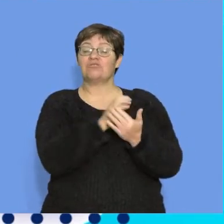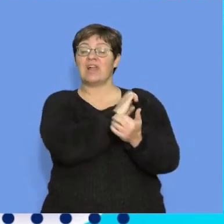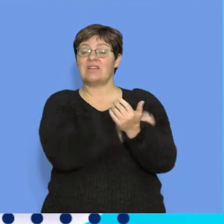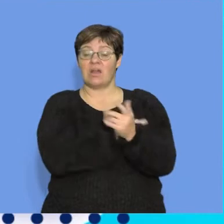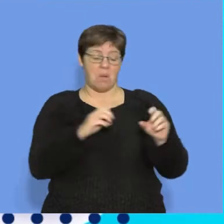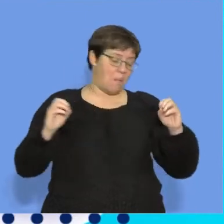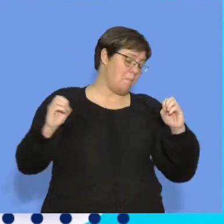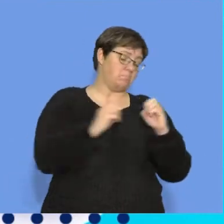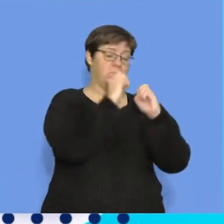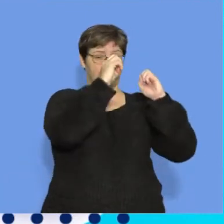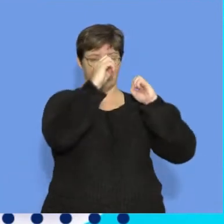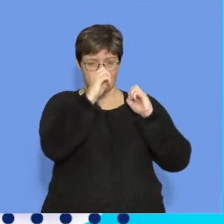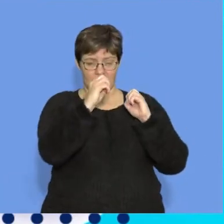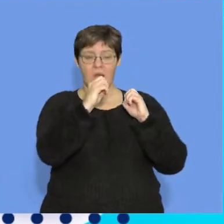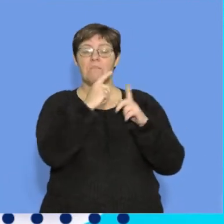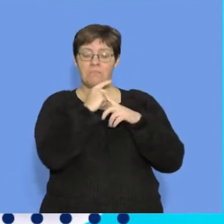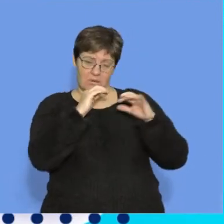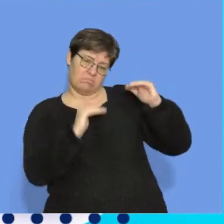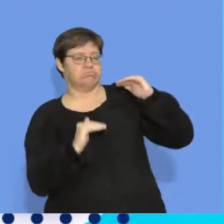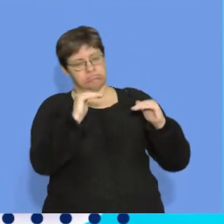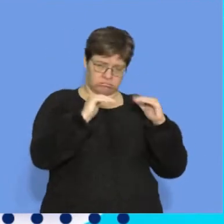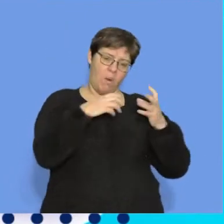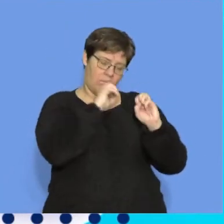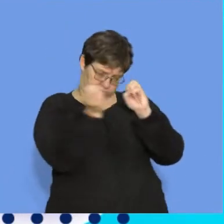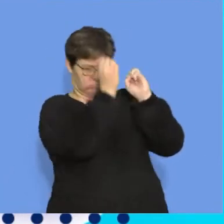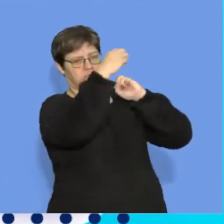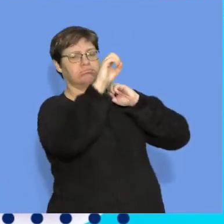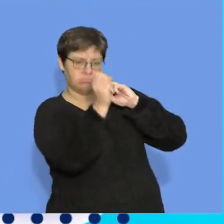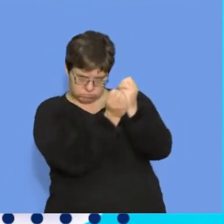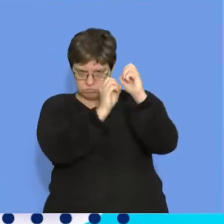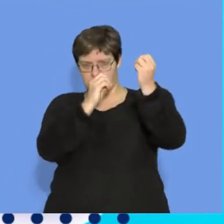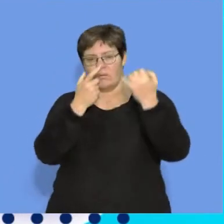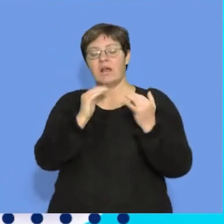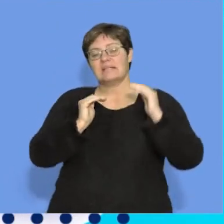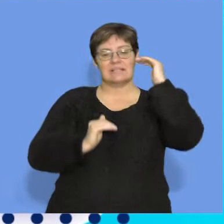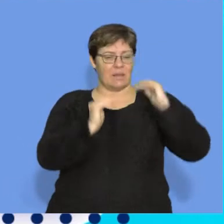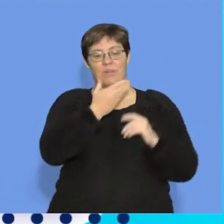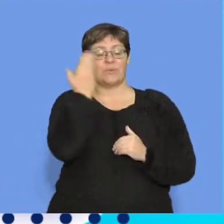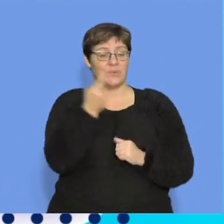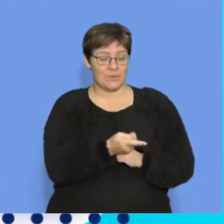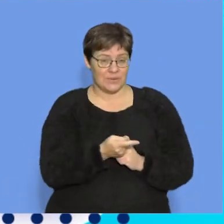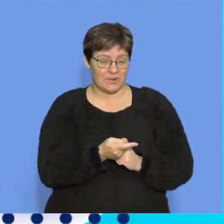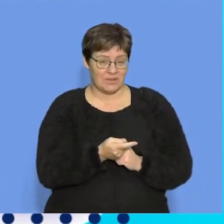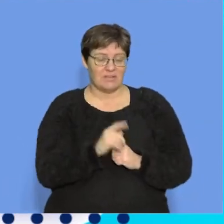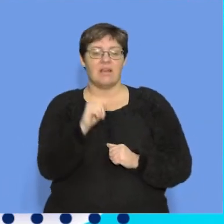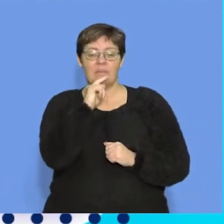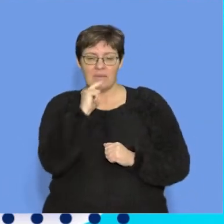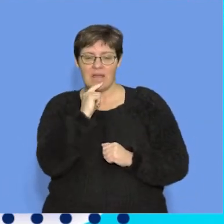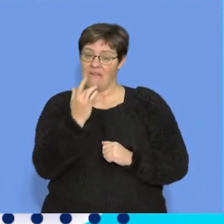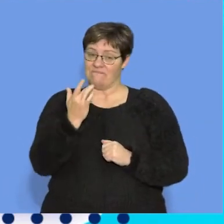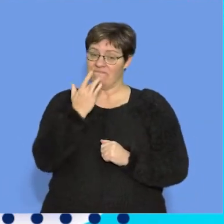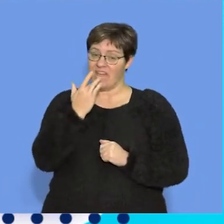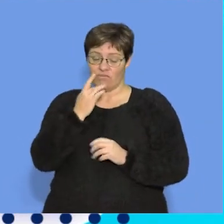they collide, they form an unstable complex, an unstable state. If they get a